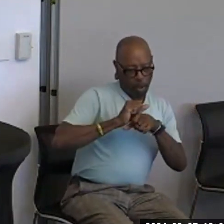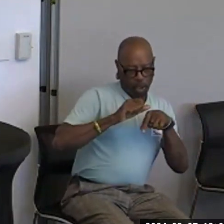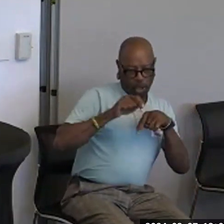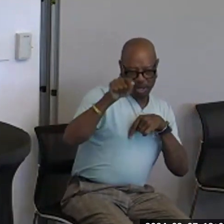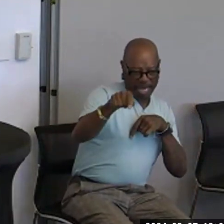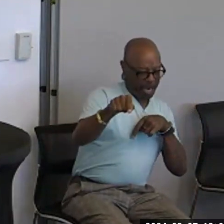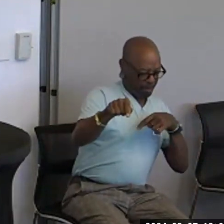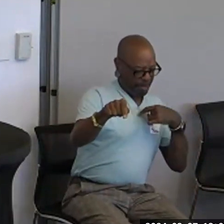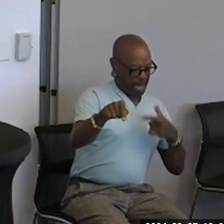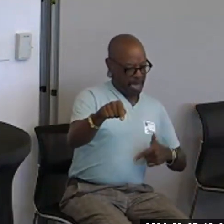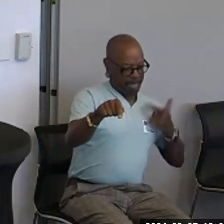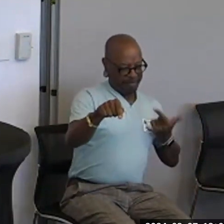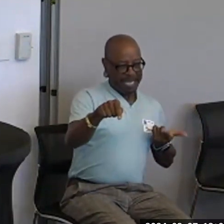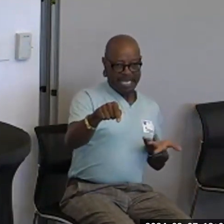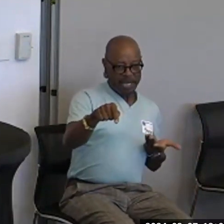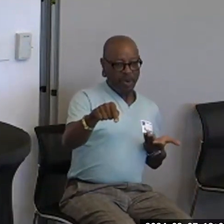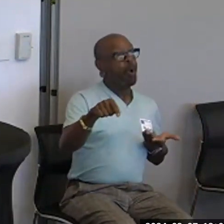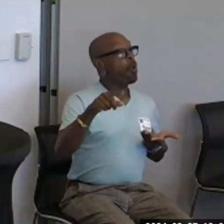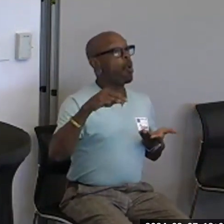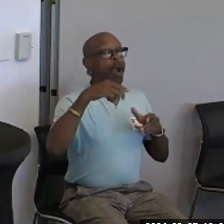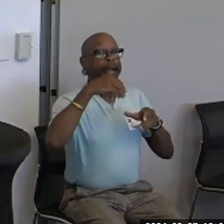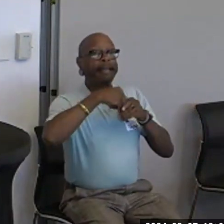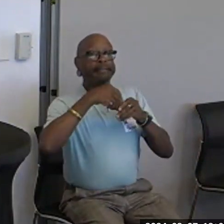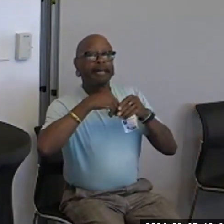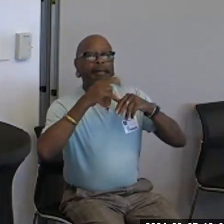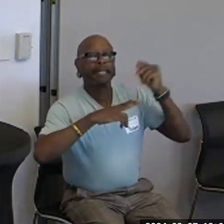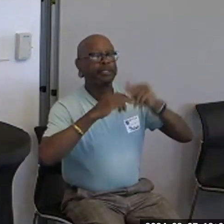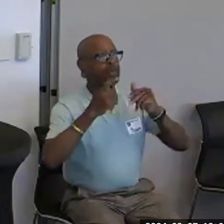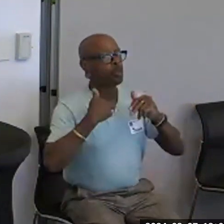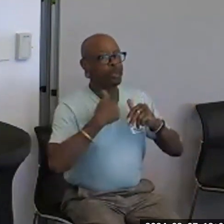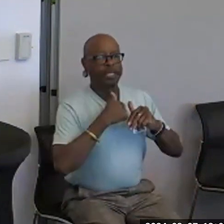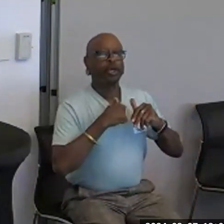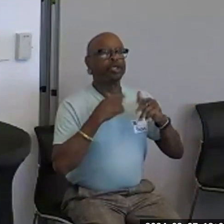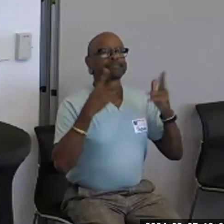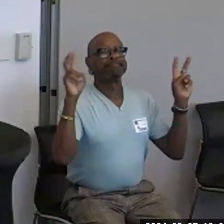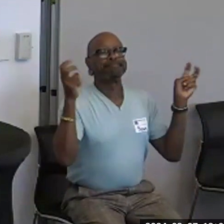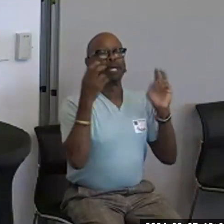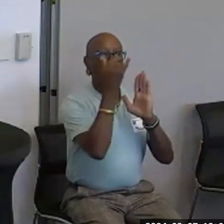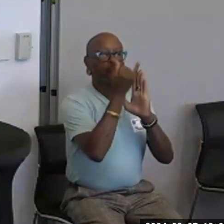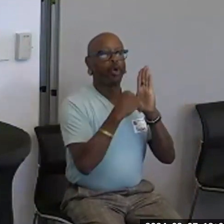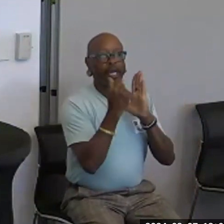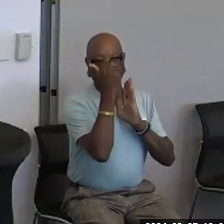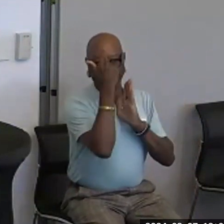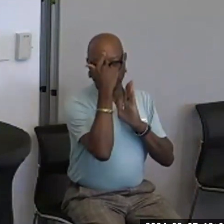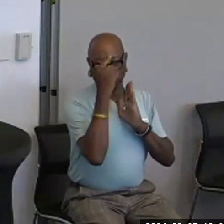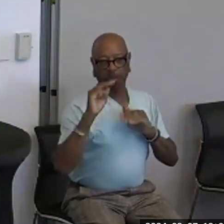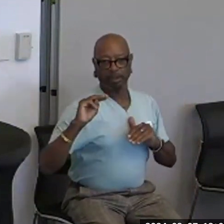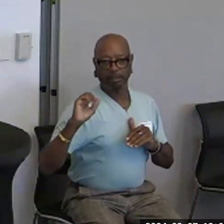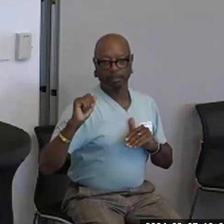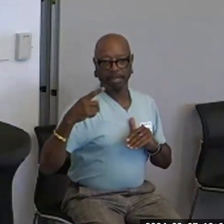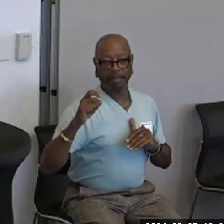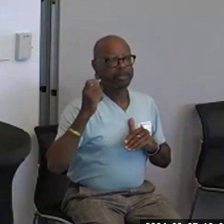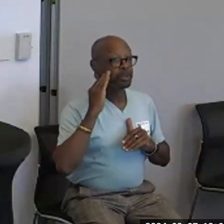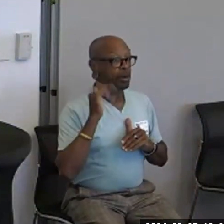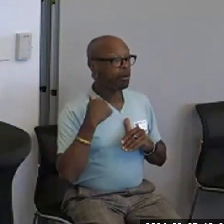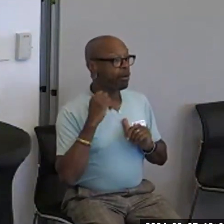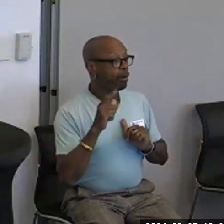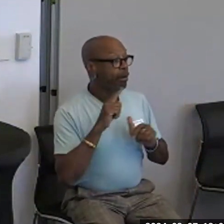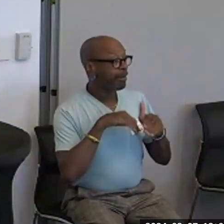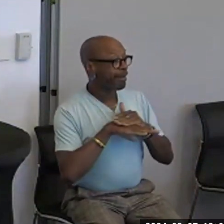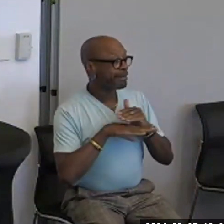indoors, it's the same thing. We're drawing these mental maps. So like with all access